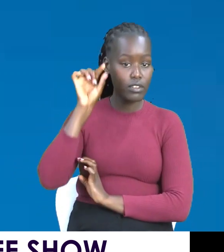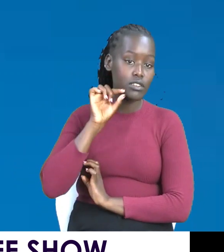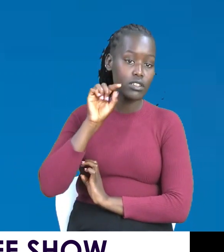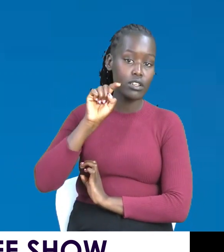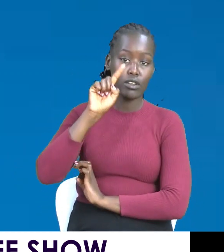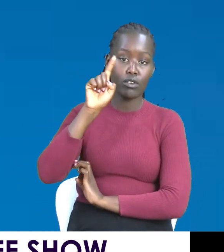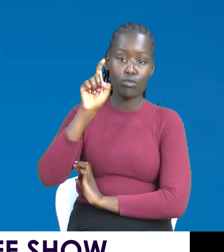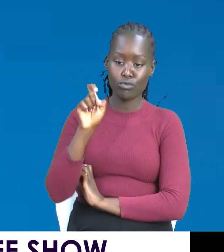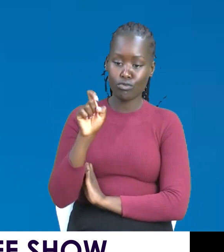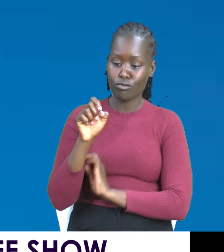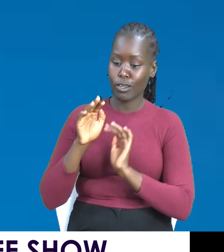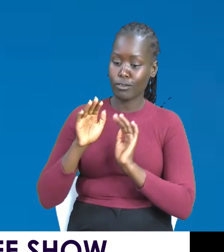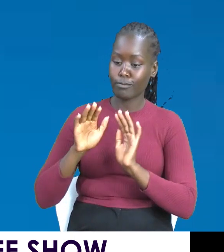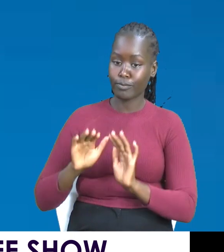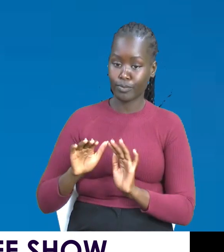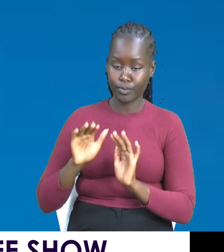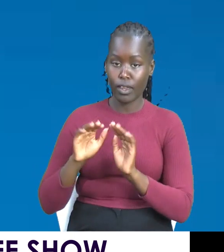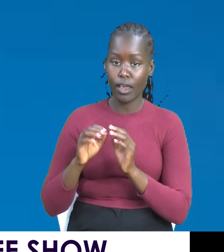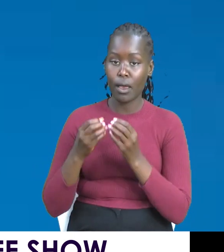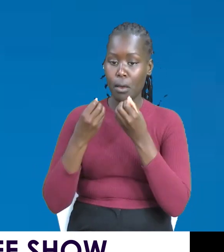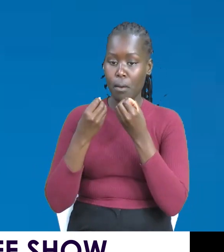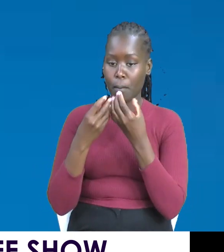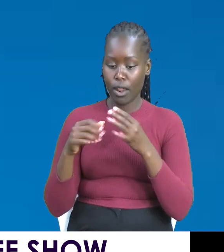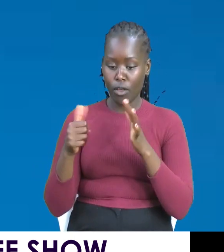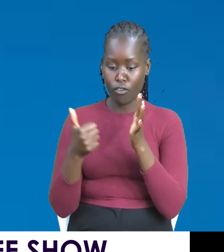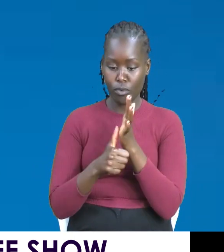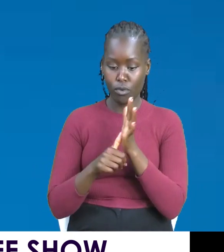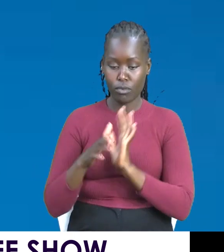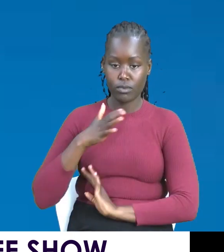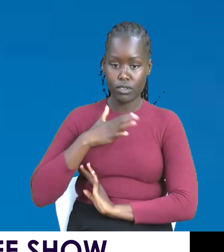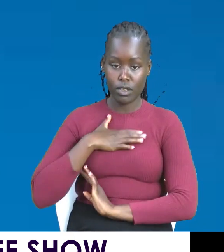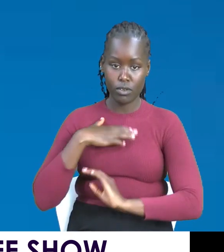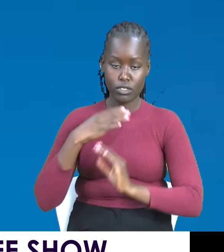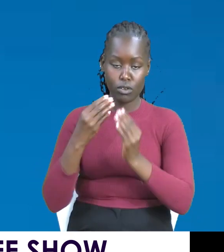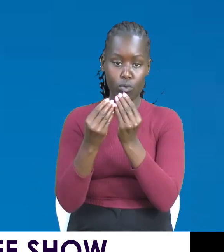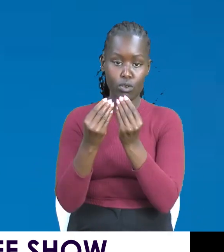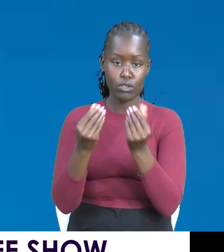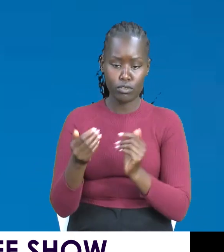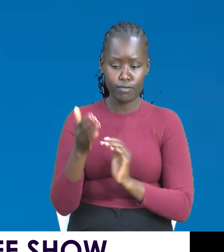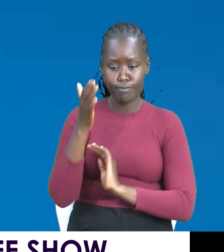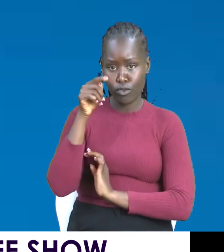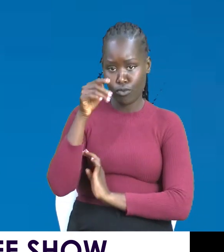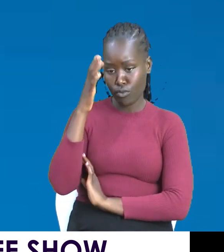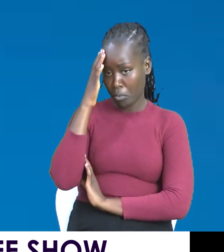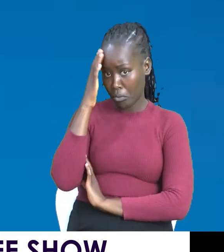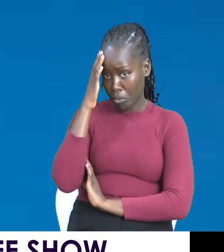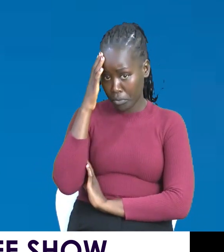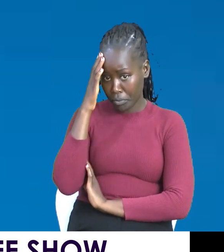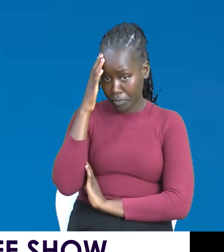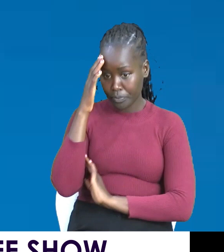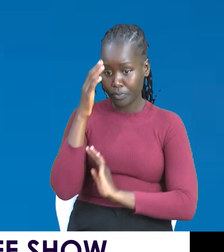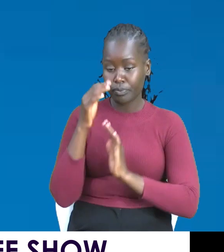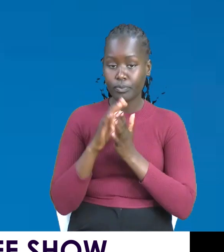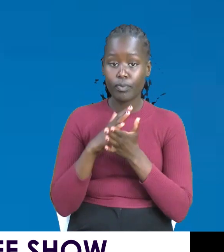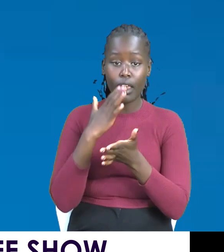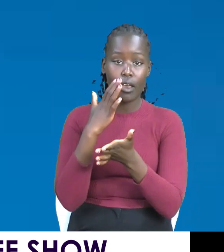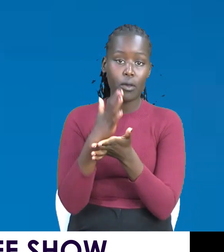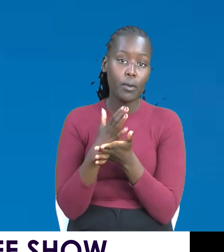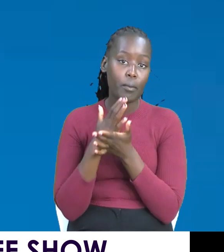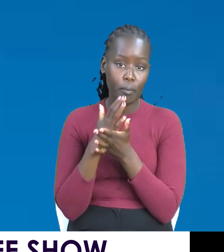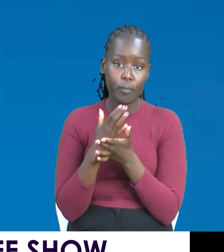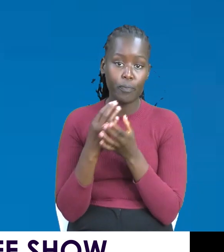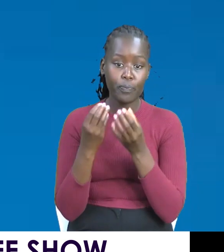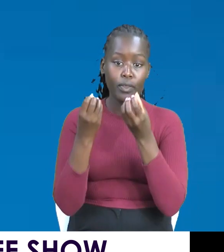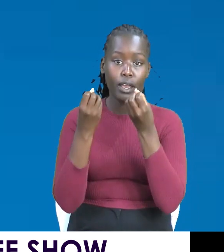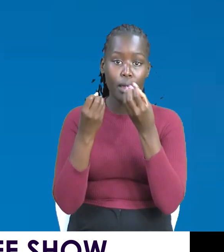be settled, most of our problems would be dealt with. Did you know that? In fact,